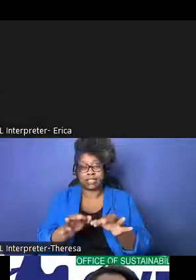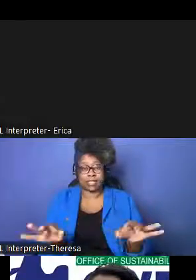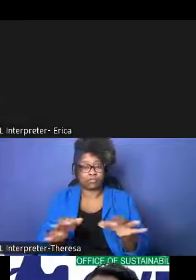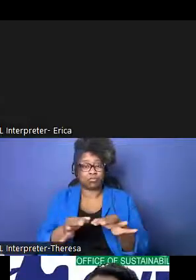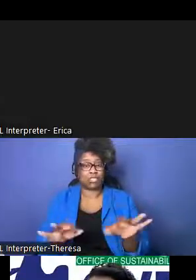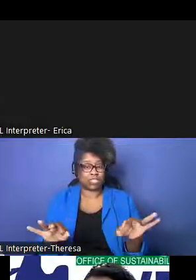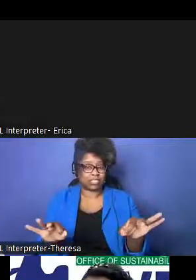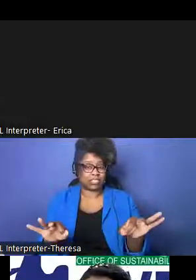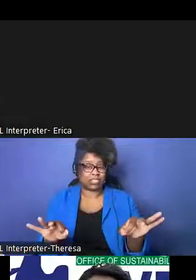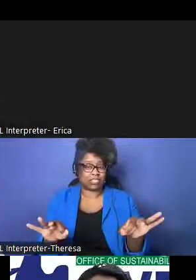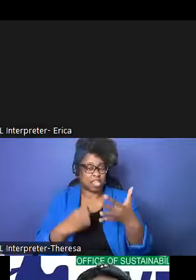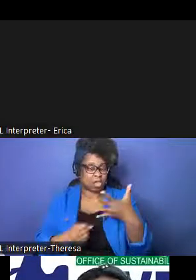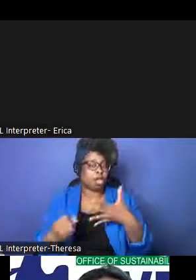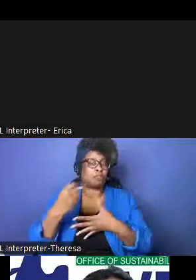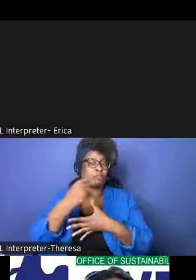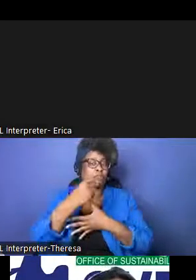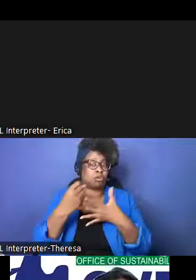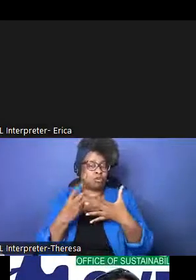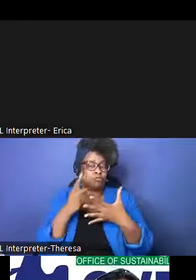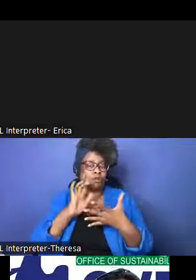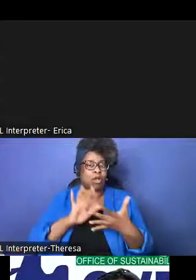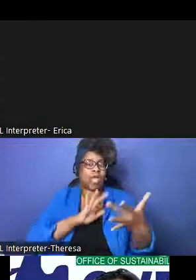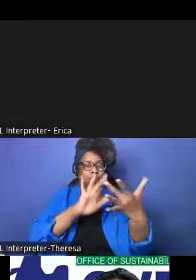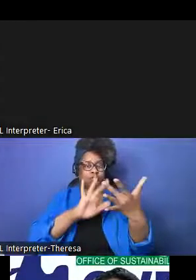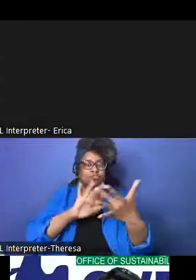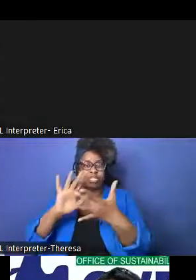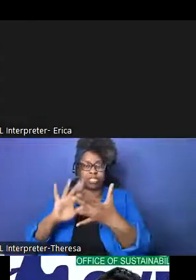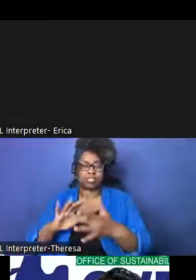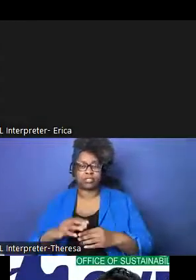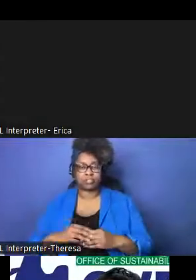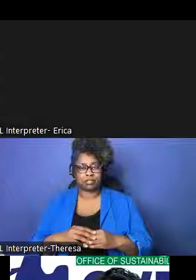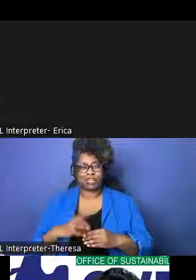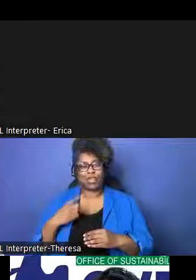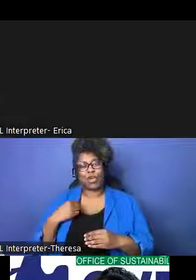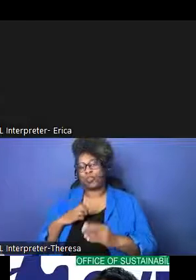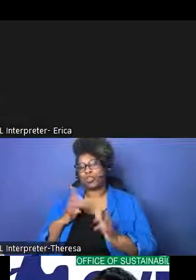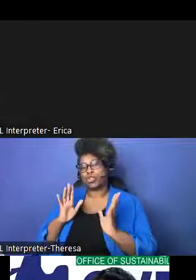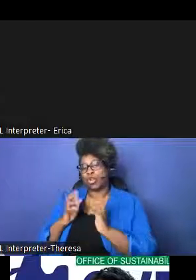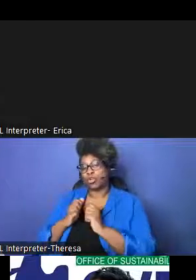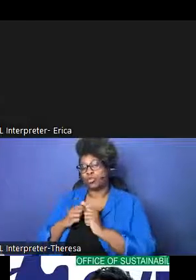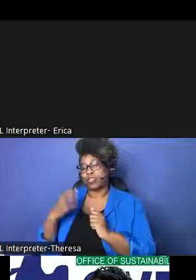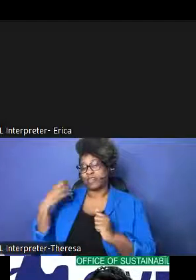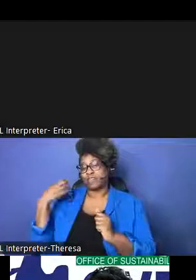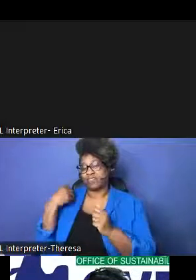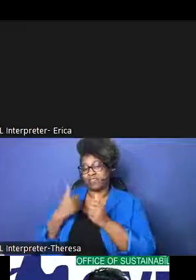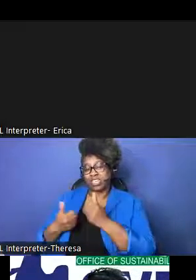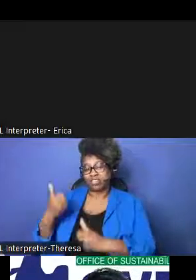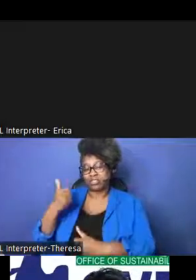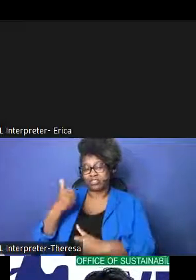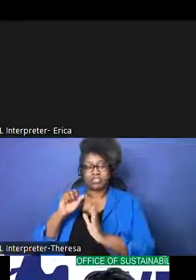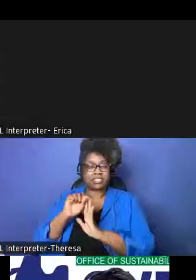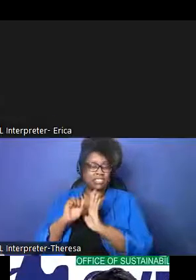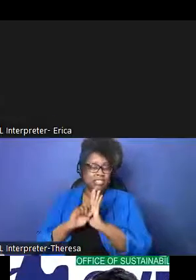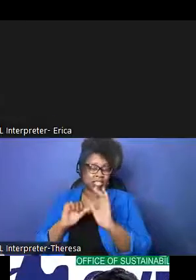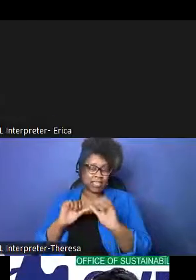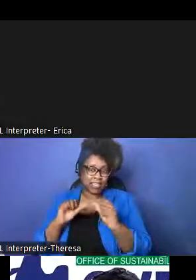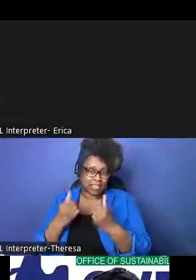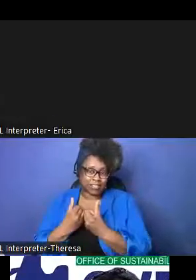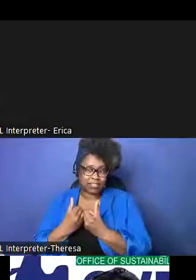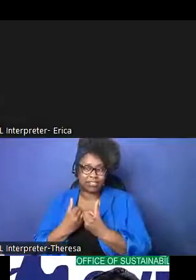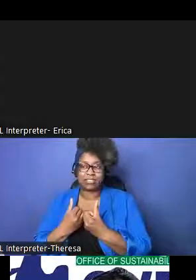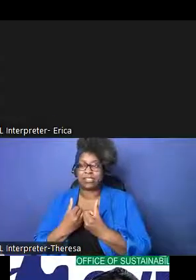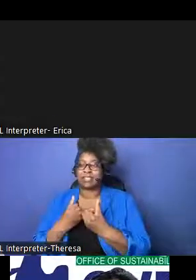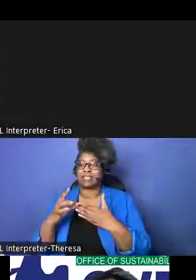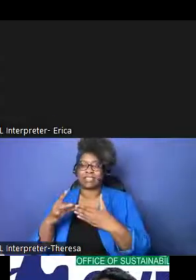are priorities for our outreach. We've been talking to officials and state agency